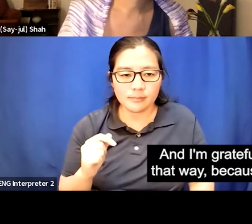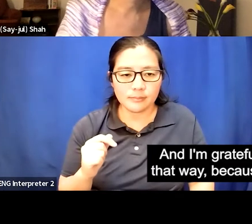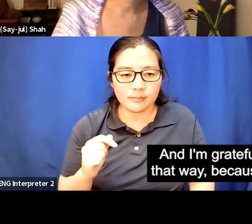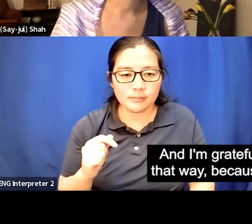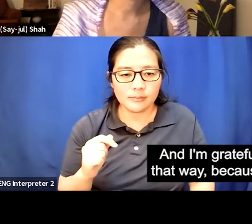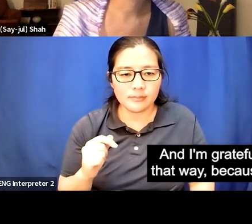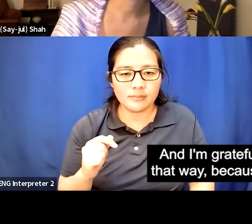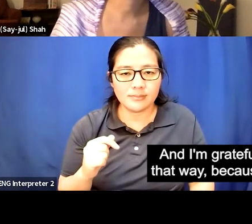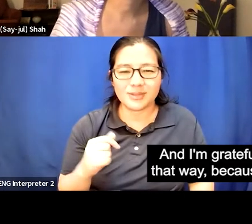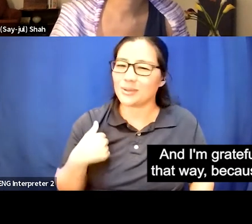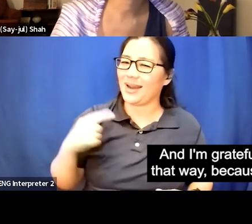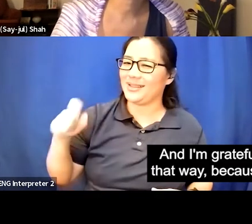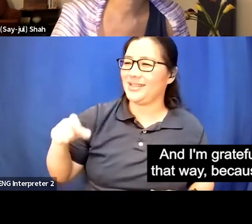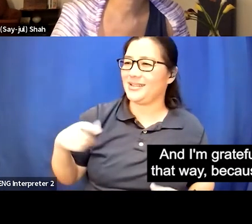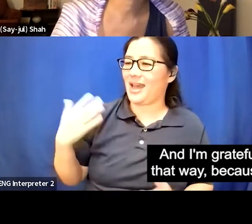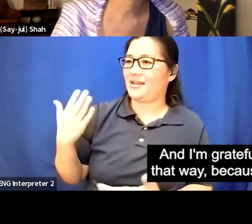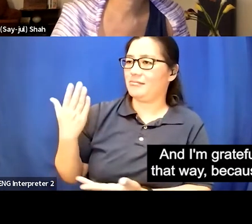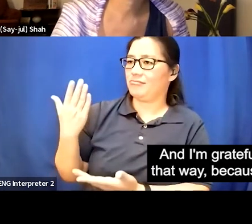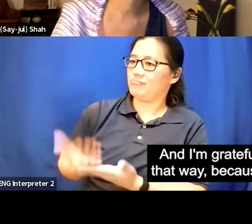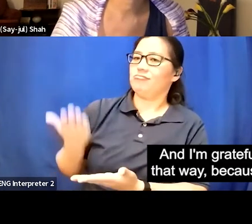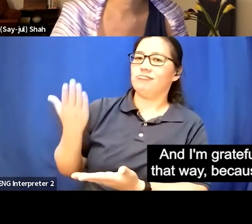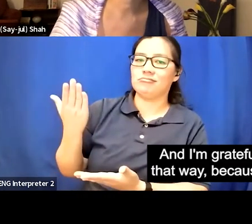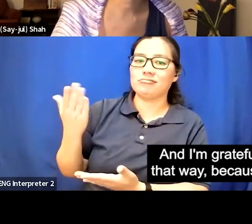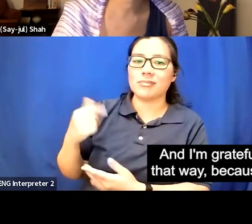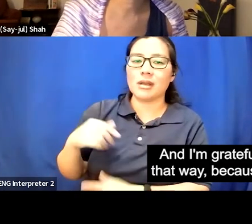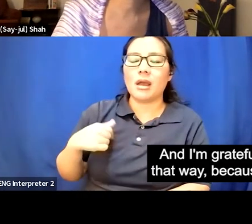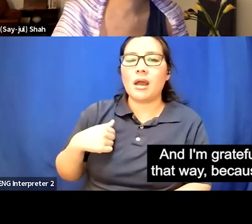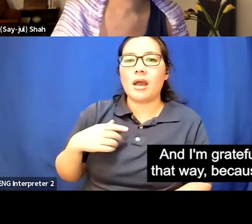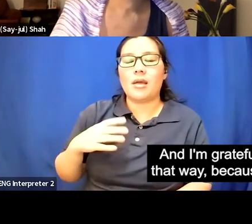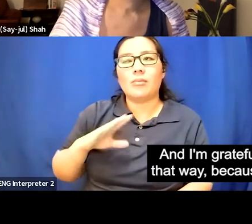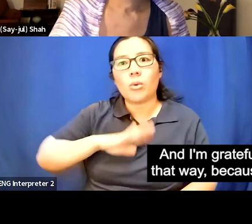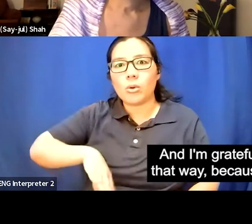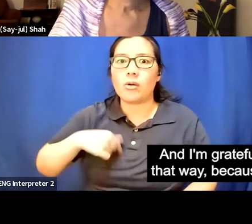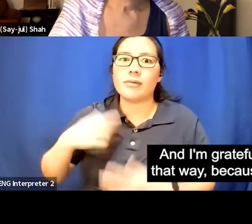So I needed that. And I'm grateful that it worked out that way, because